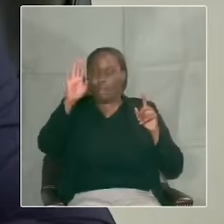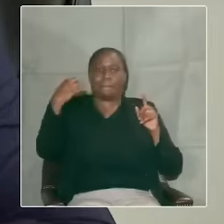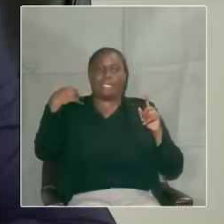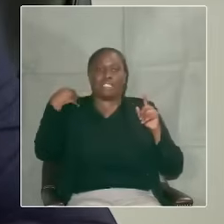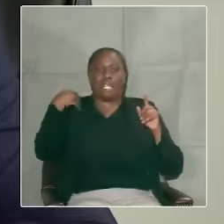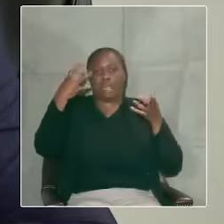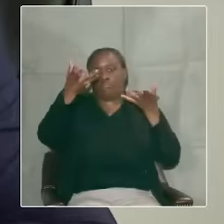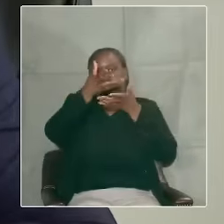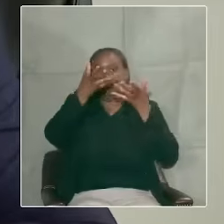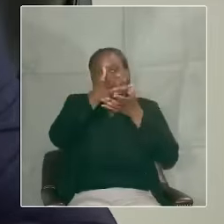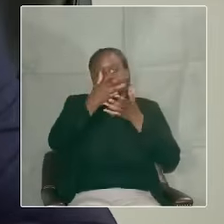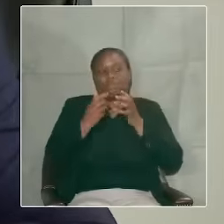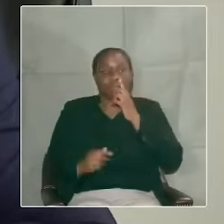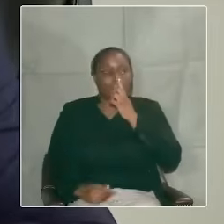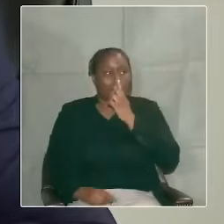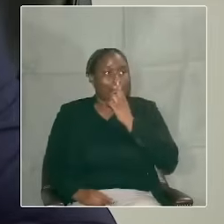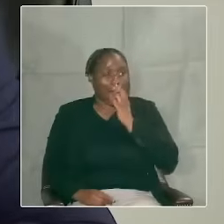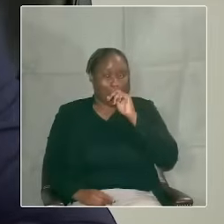Minister.